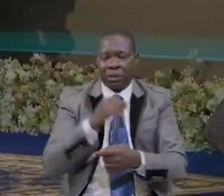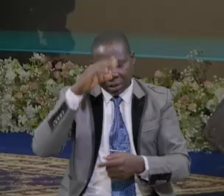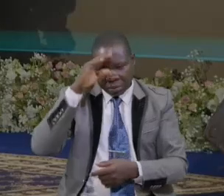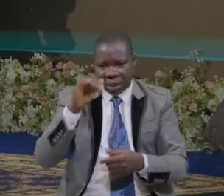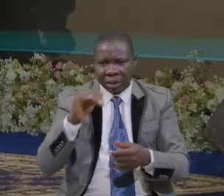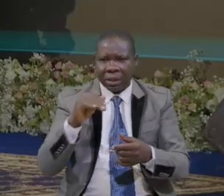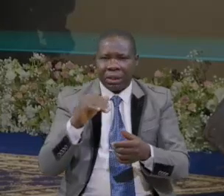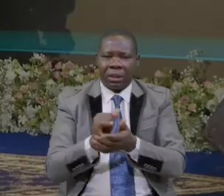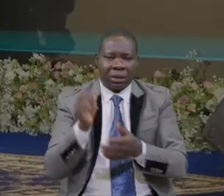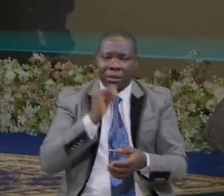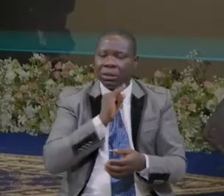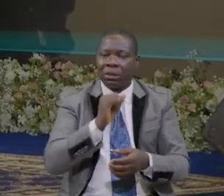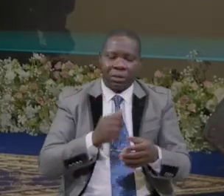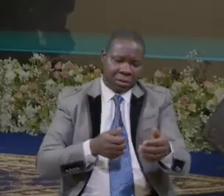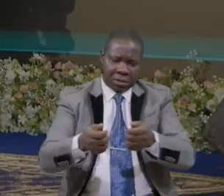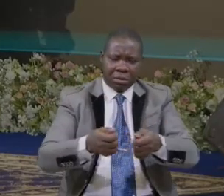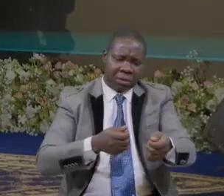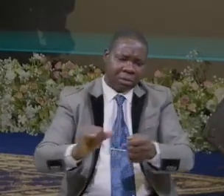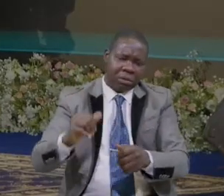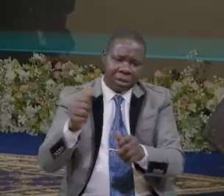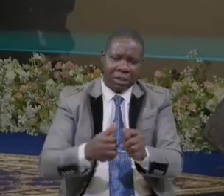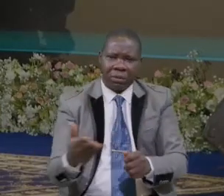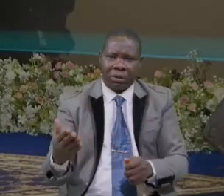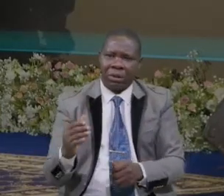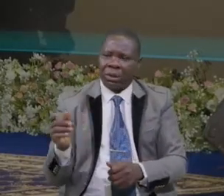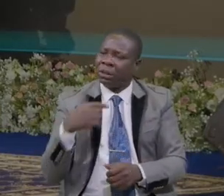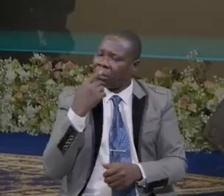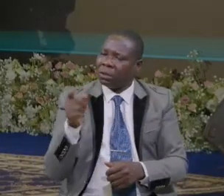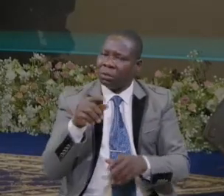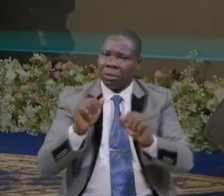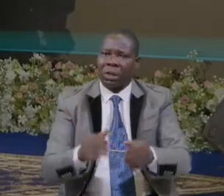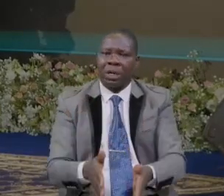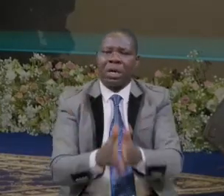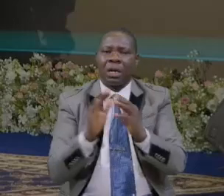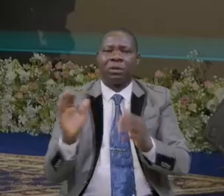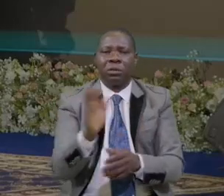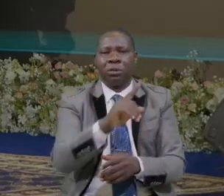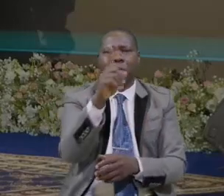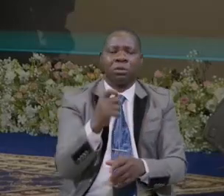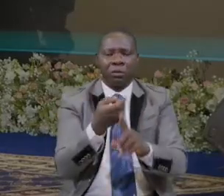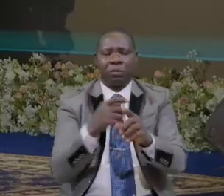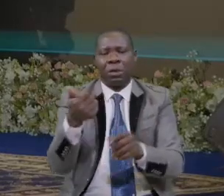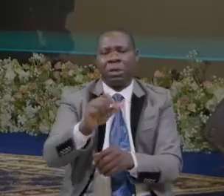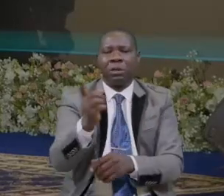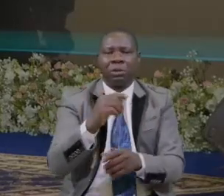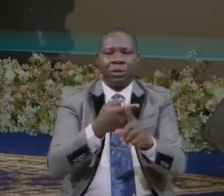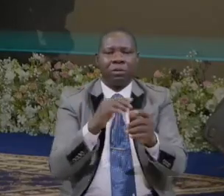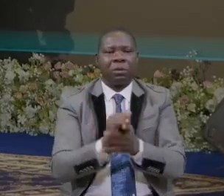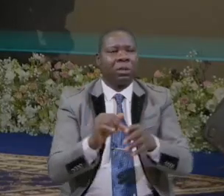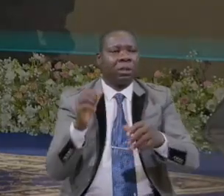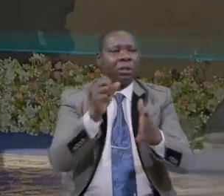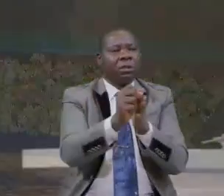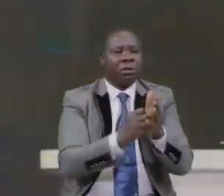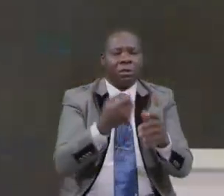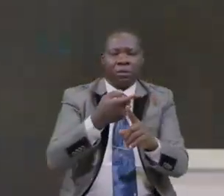moderating everything, said, now you can ask your questions from anywhere. And from that state, the question, from that state, the